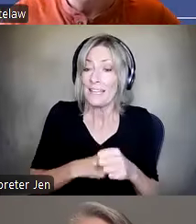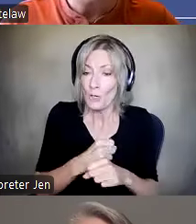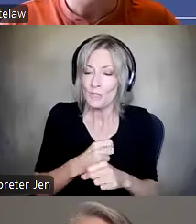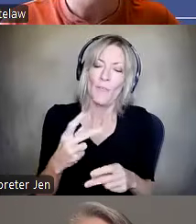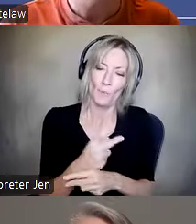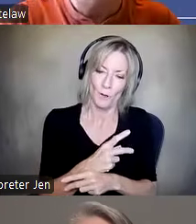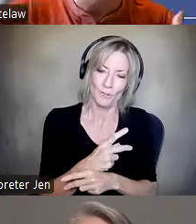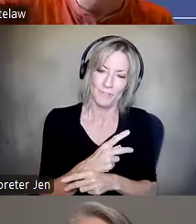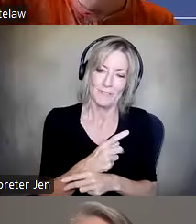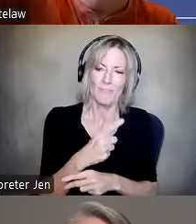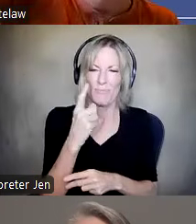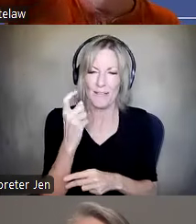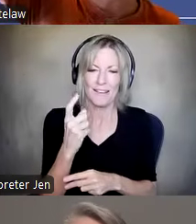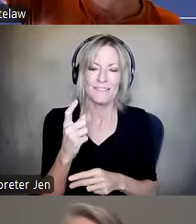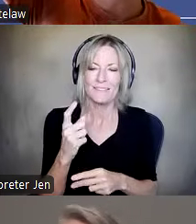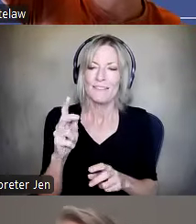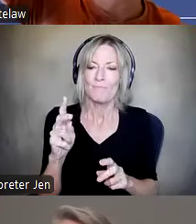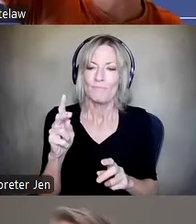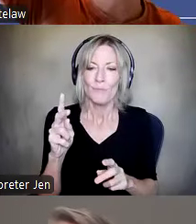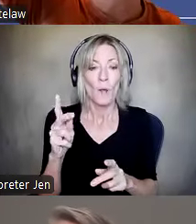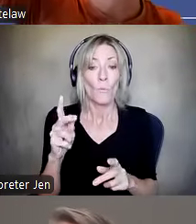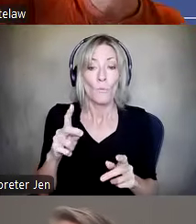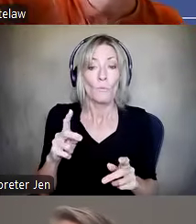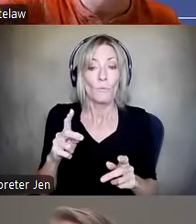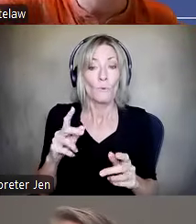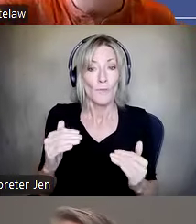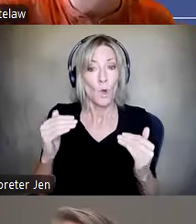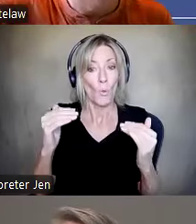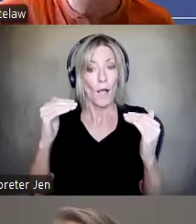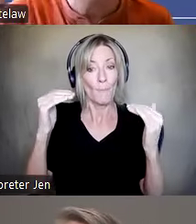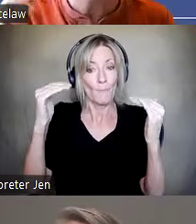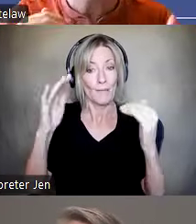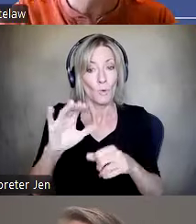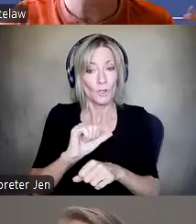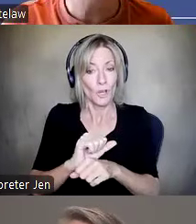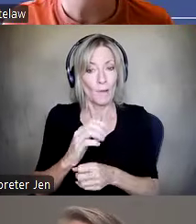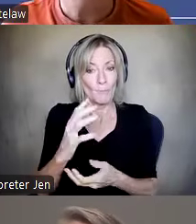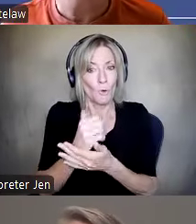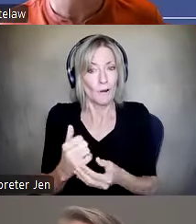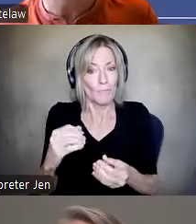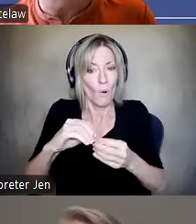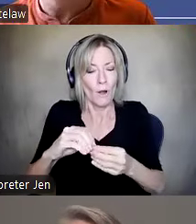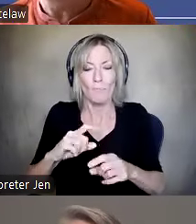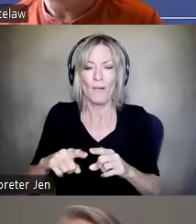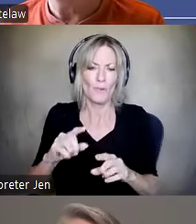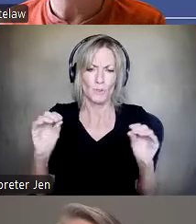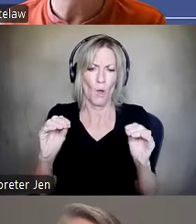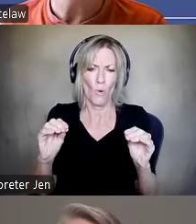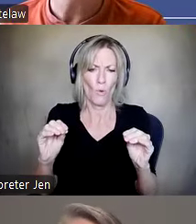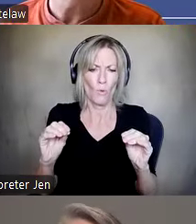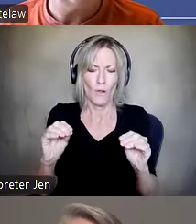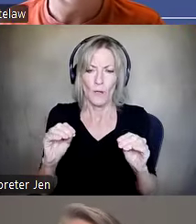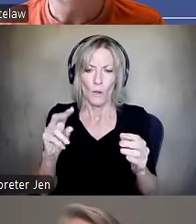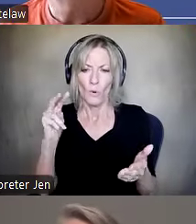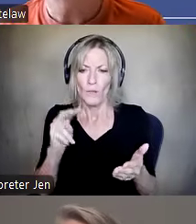throughout people's careers, they often earn more as they go up in the scale. But yeah, there's no particular test. We look at your